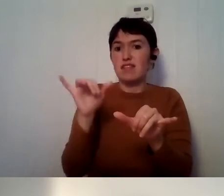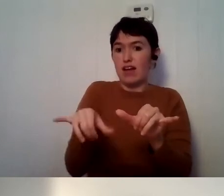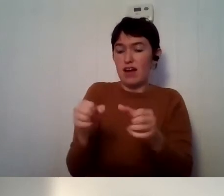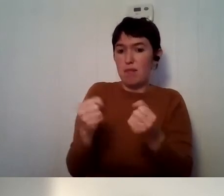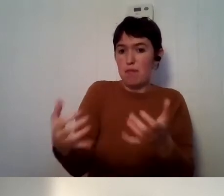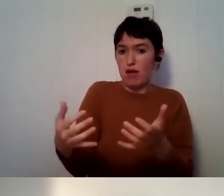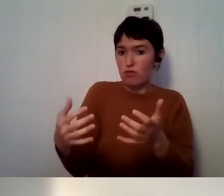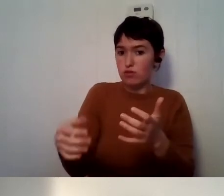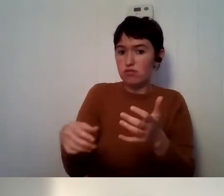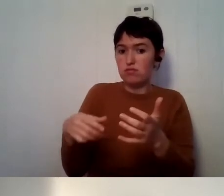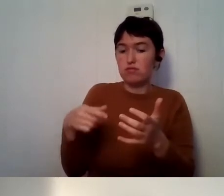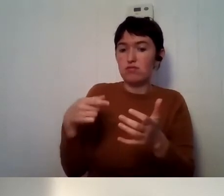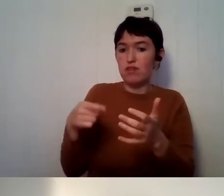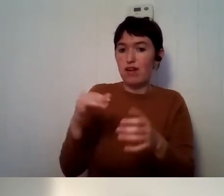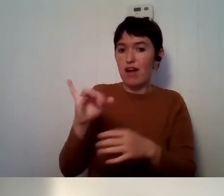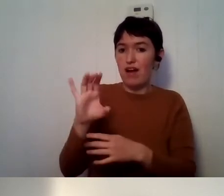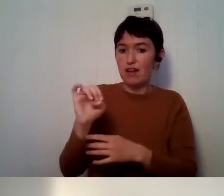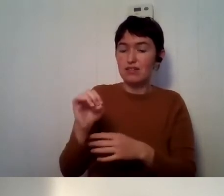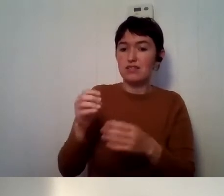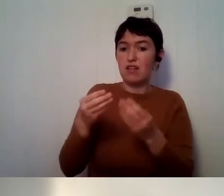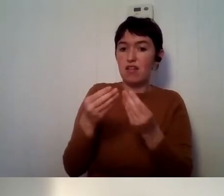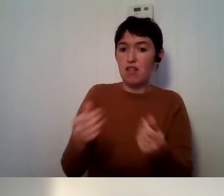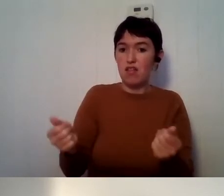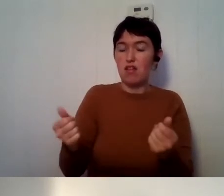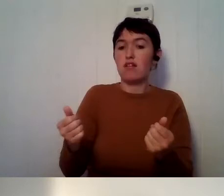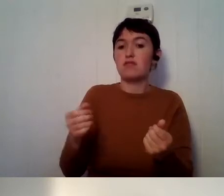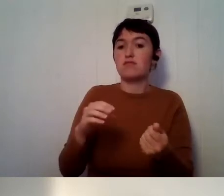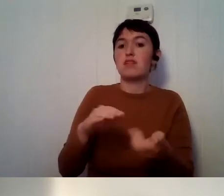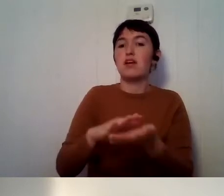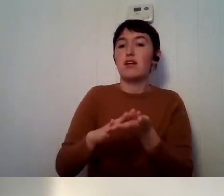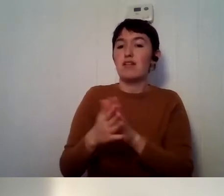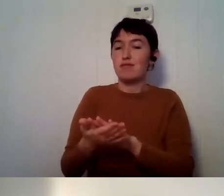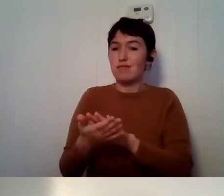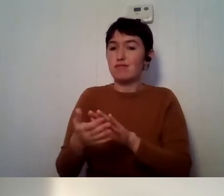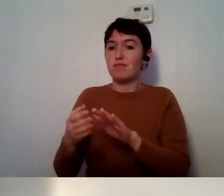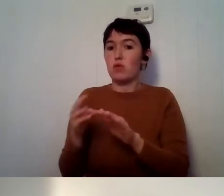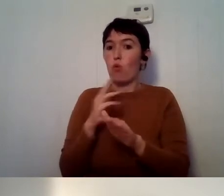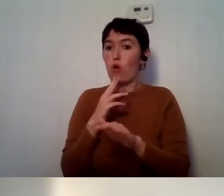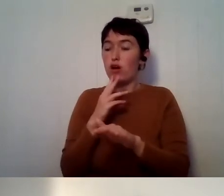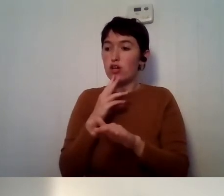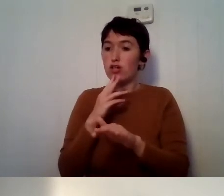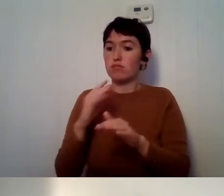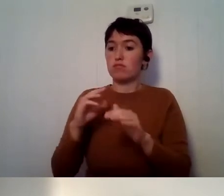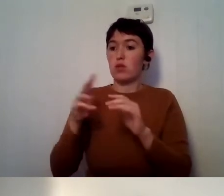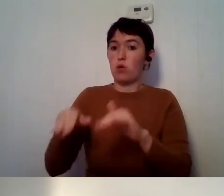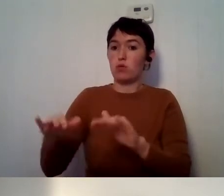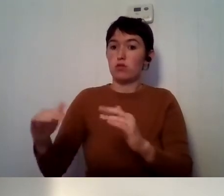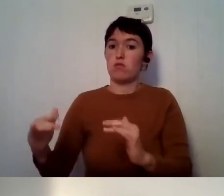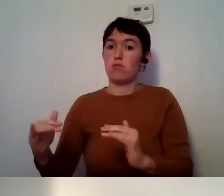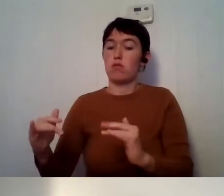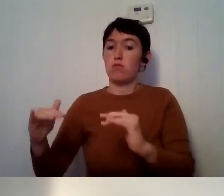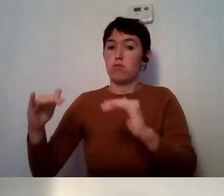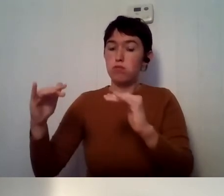of frozen water is melting and going into the oceans, then you understand, as we showed in that graphic, the significance of